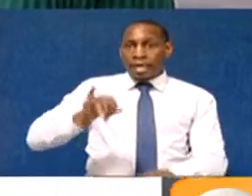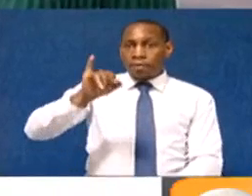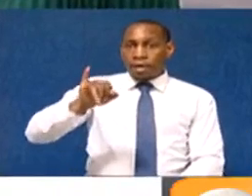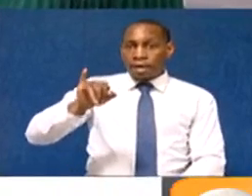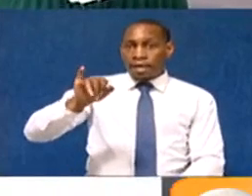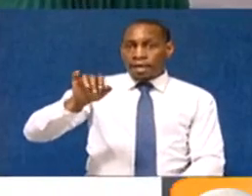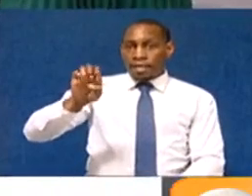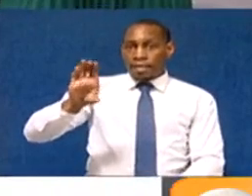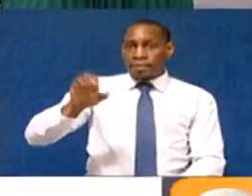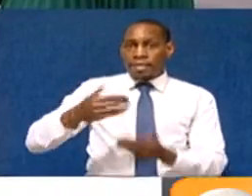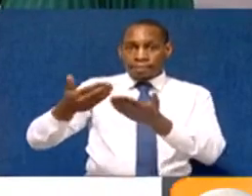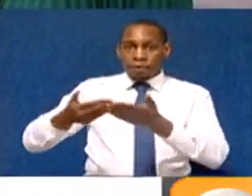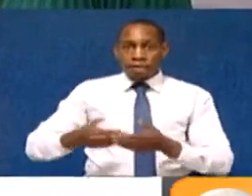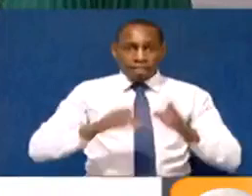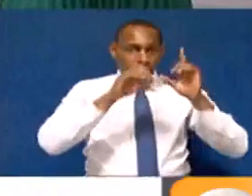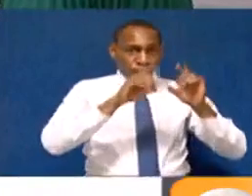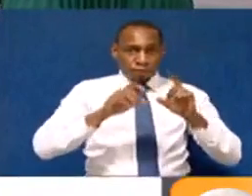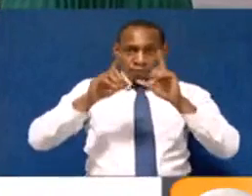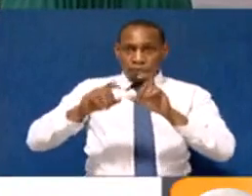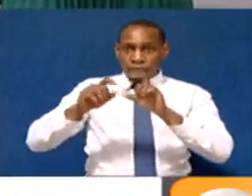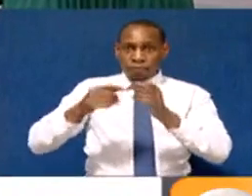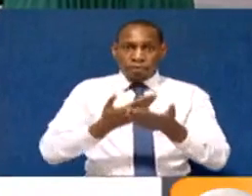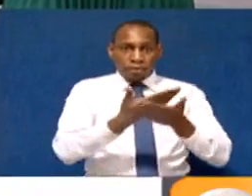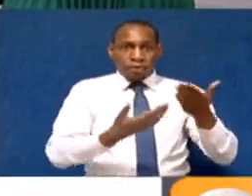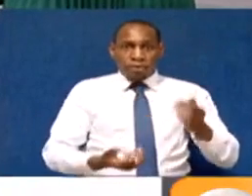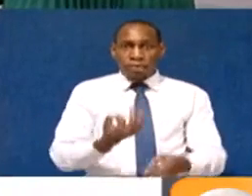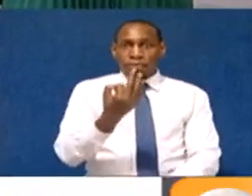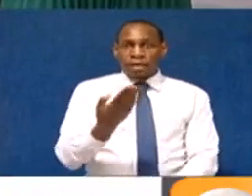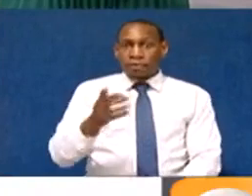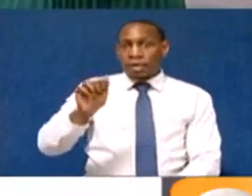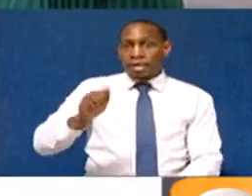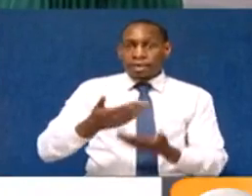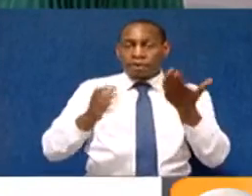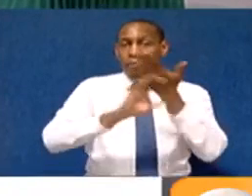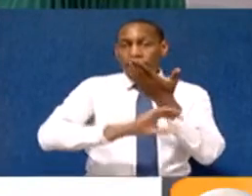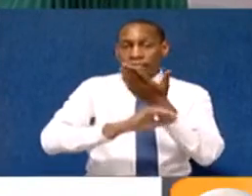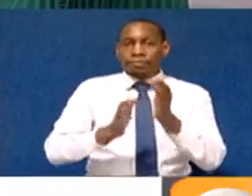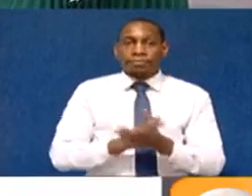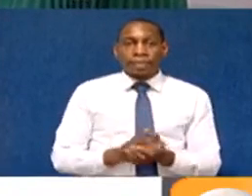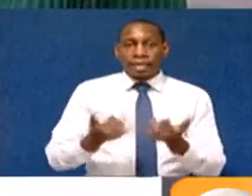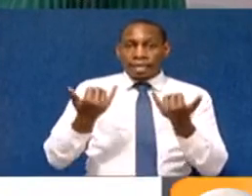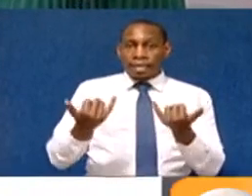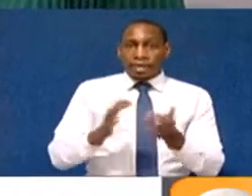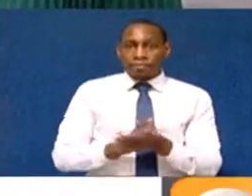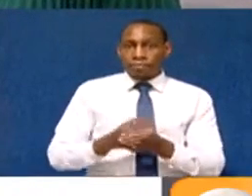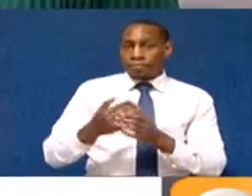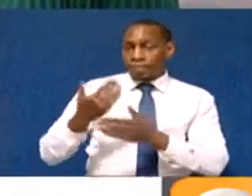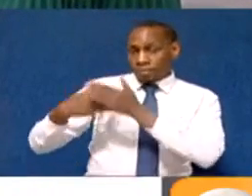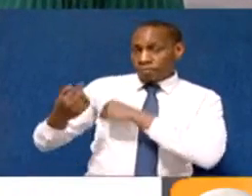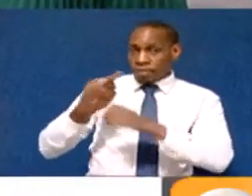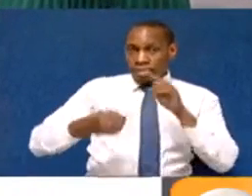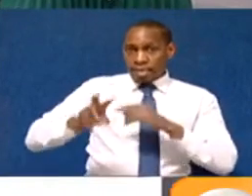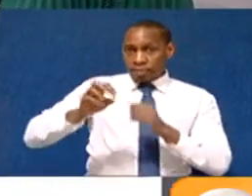has already been receiving the images of the Form 34As from all the polling stations around the country, like we said. Now, in